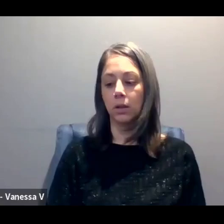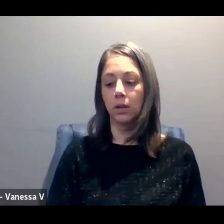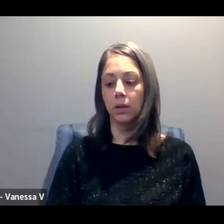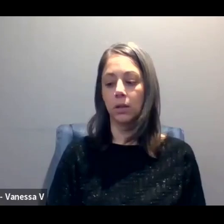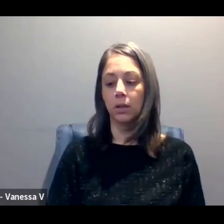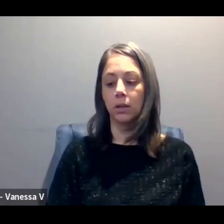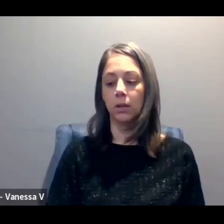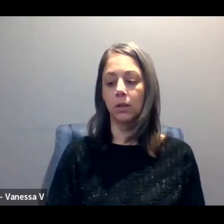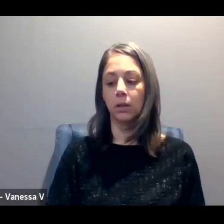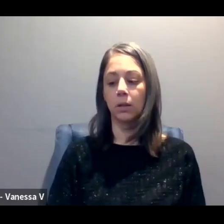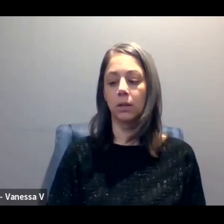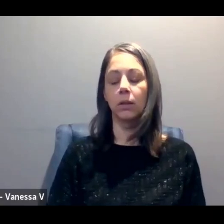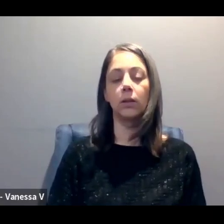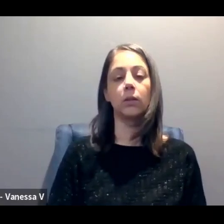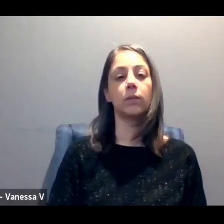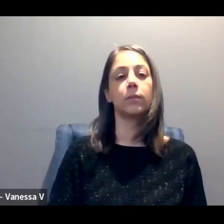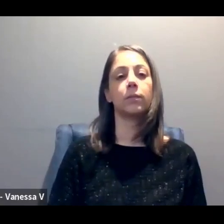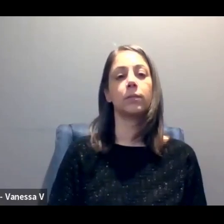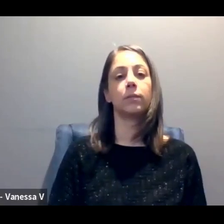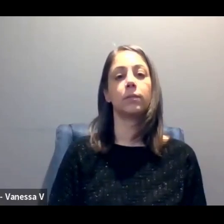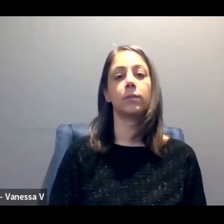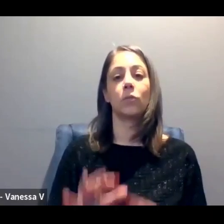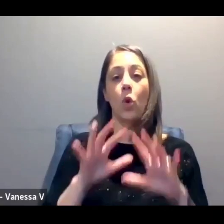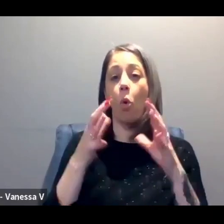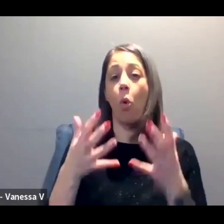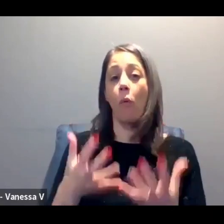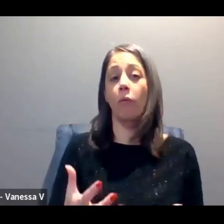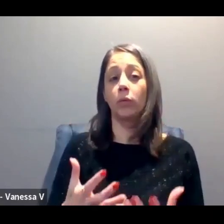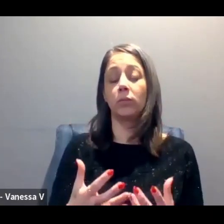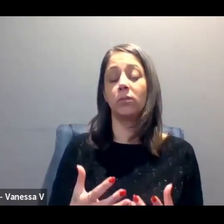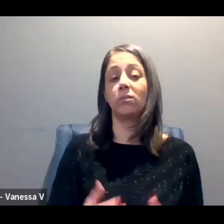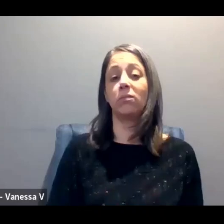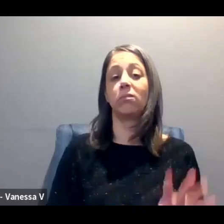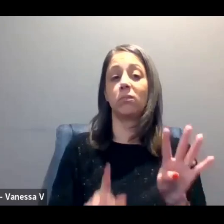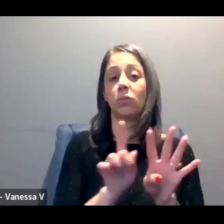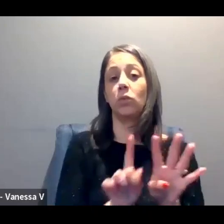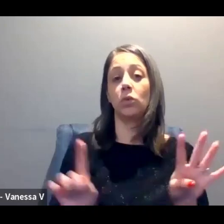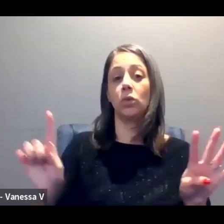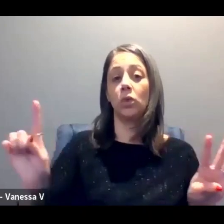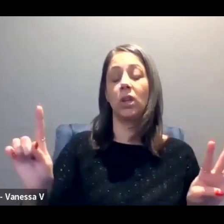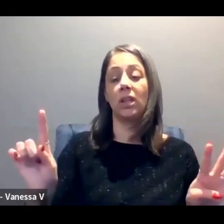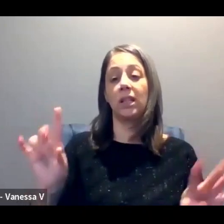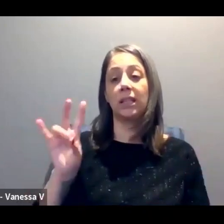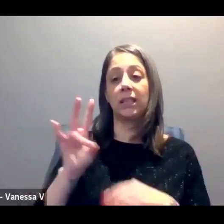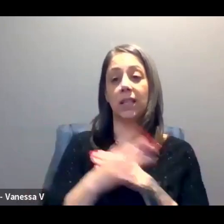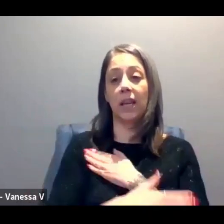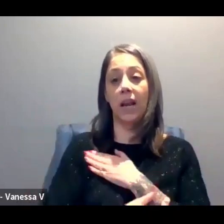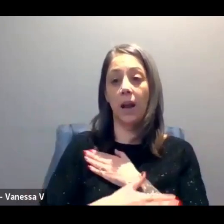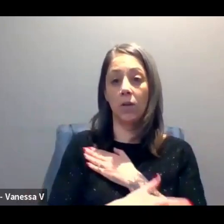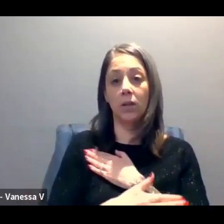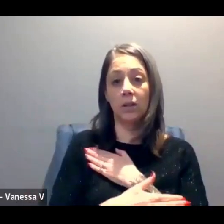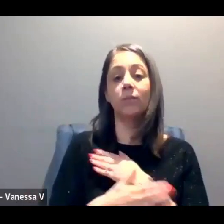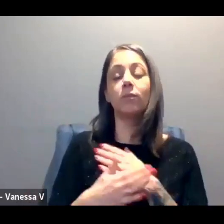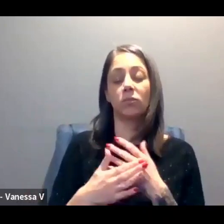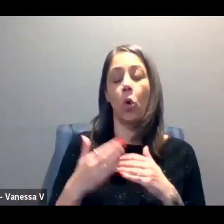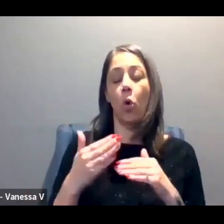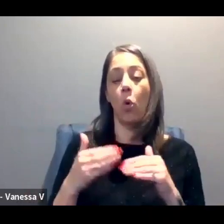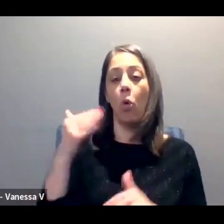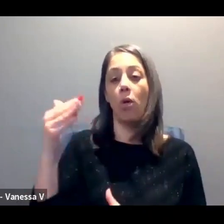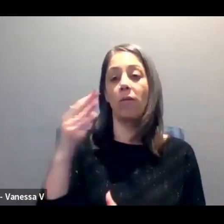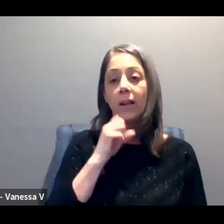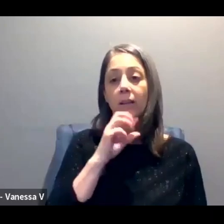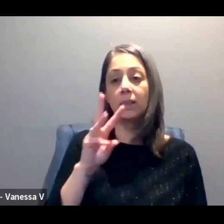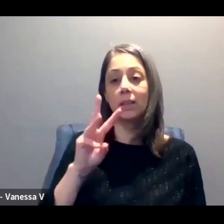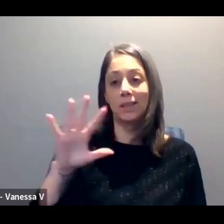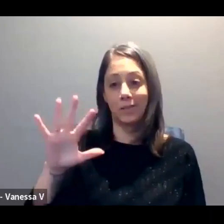And just overview that 1 in 4 people in our 7-county Arrowhead region are over age 65, so